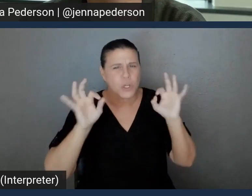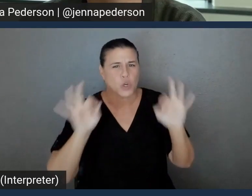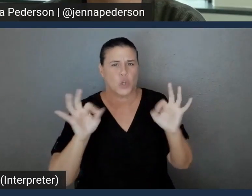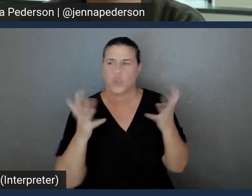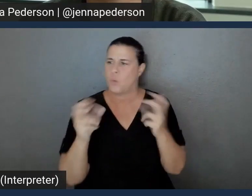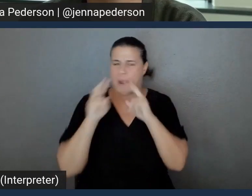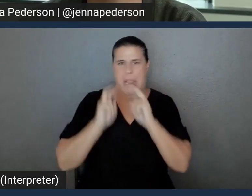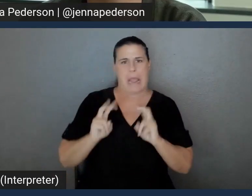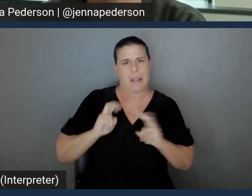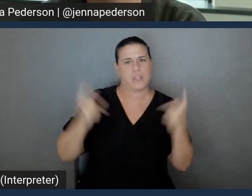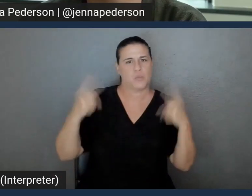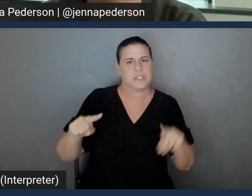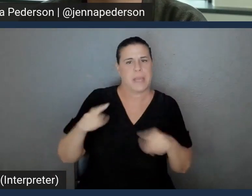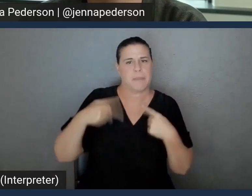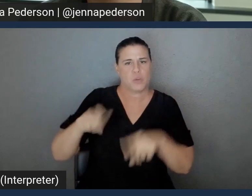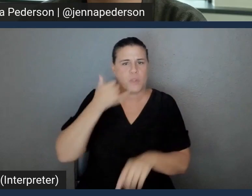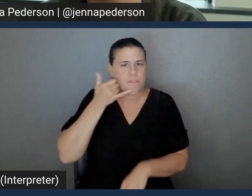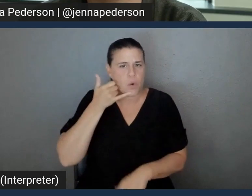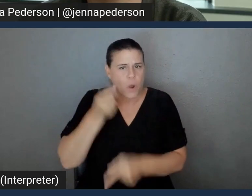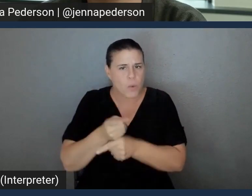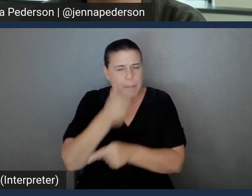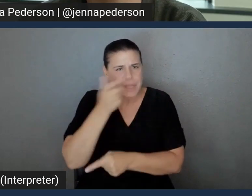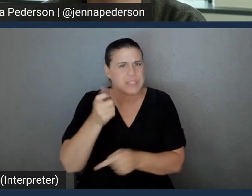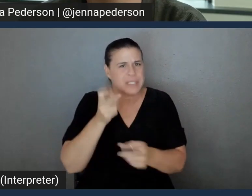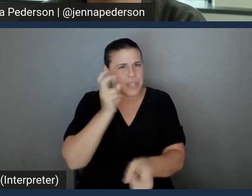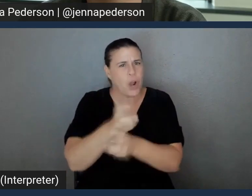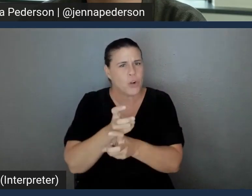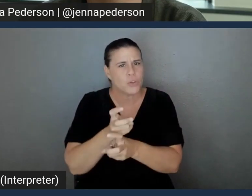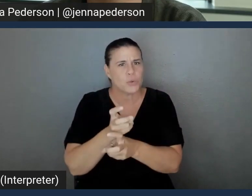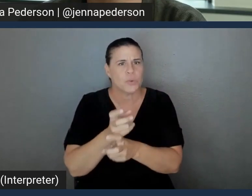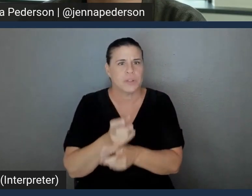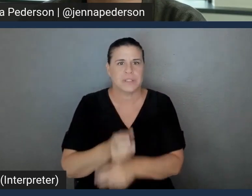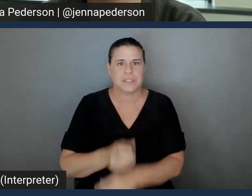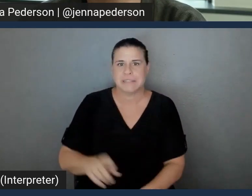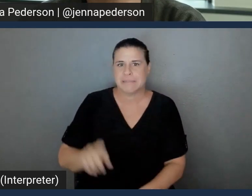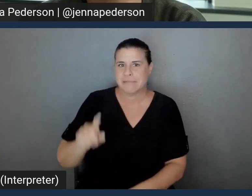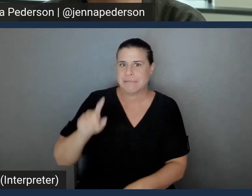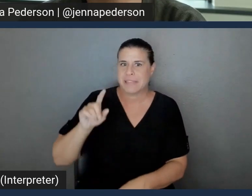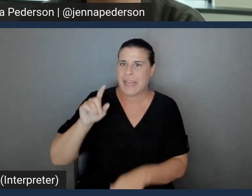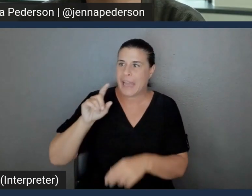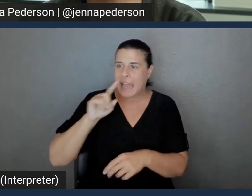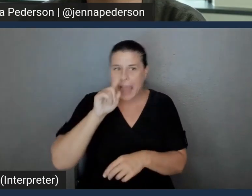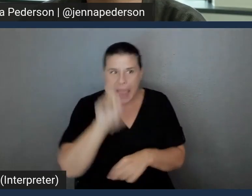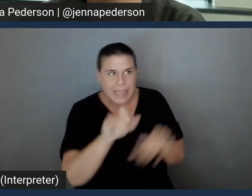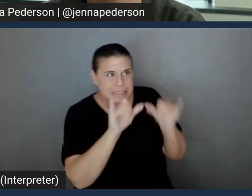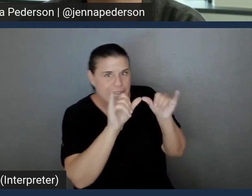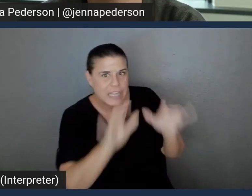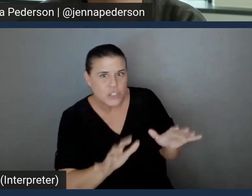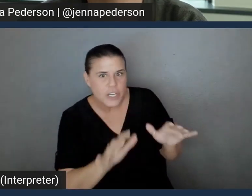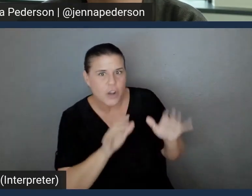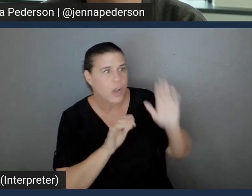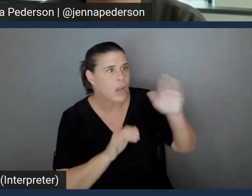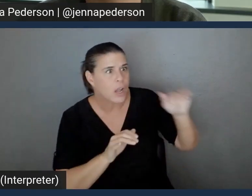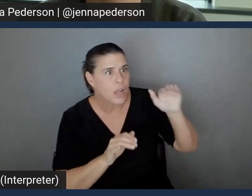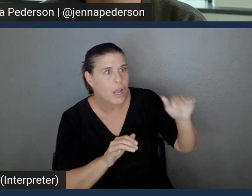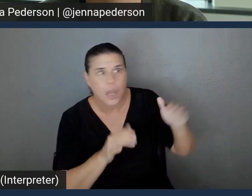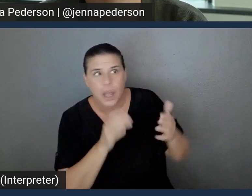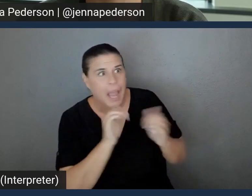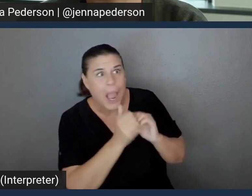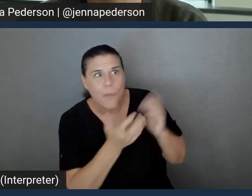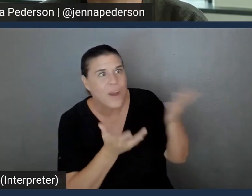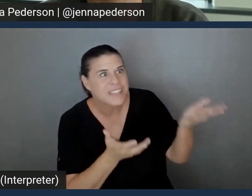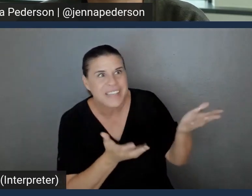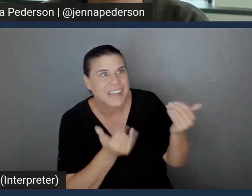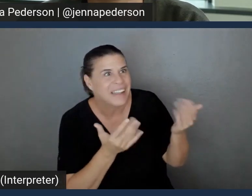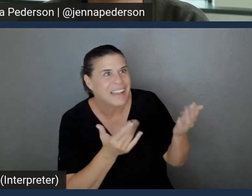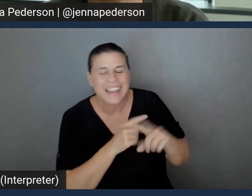analyze what's happening in a phone call, because it's very difficult to ask every engineer or every person who answers a phone call, so how was it? So this